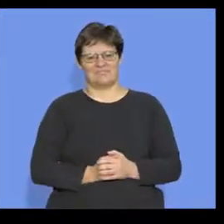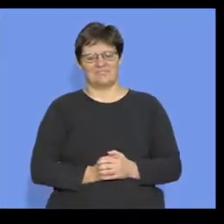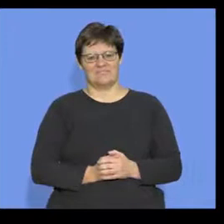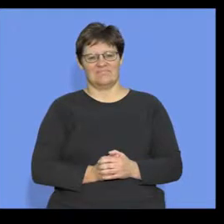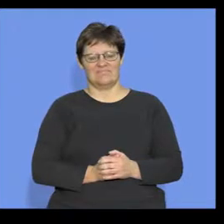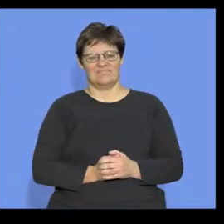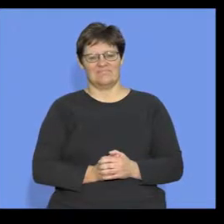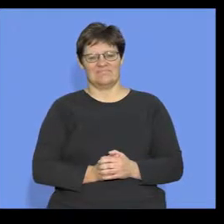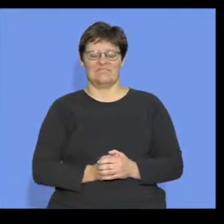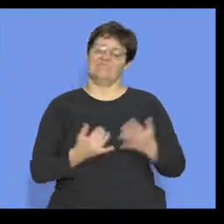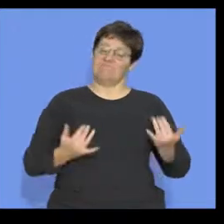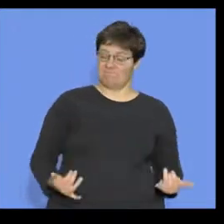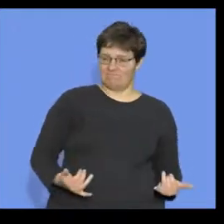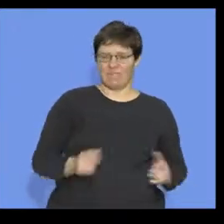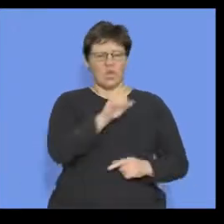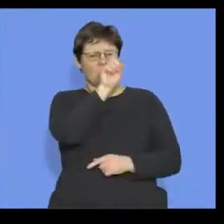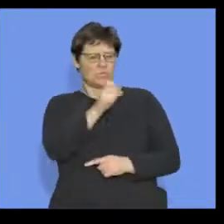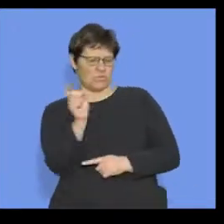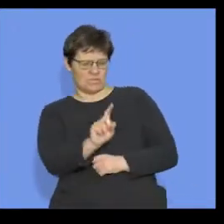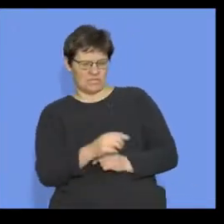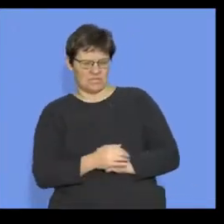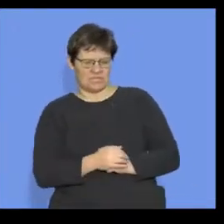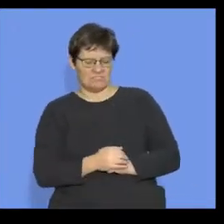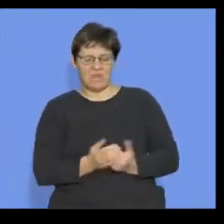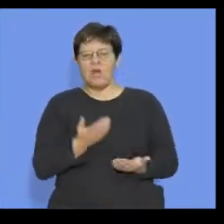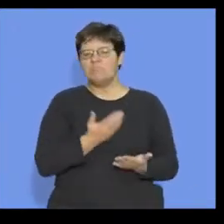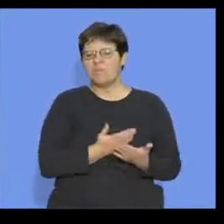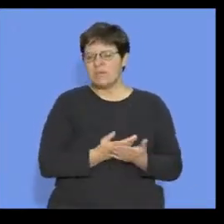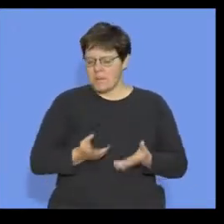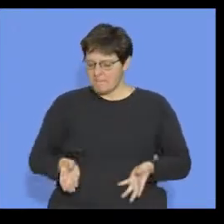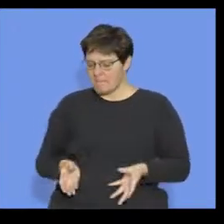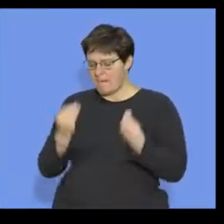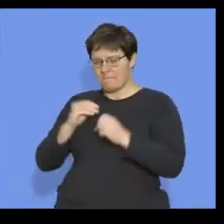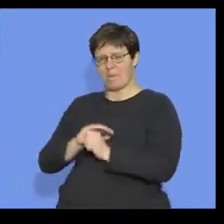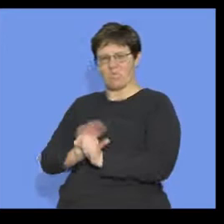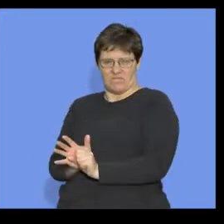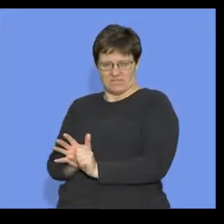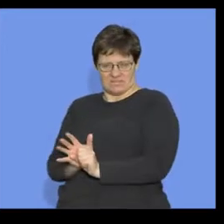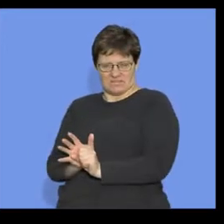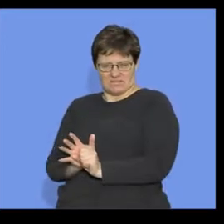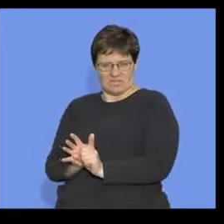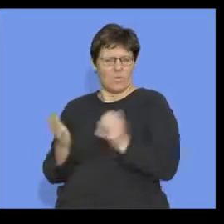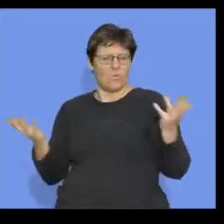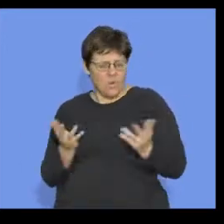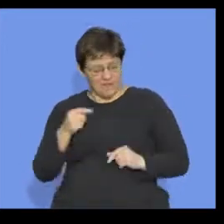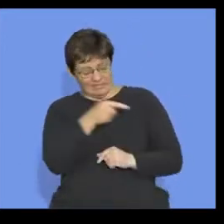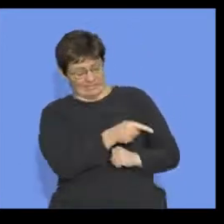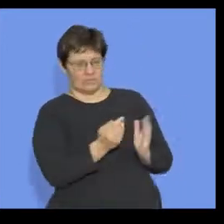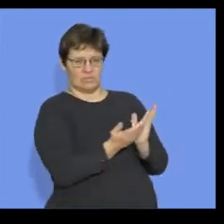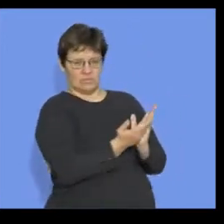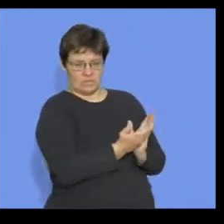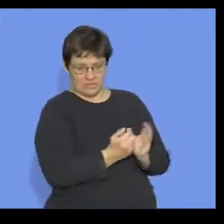Okay, now what is the question? The question is, what is the probability of contracting COVID-19 at school?